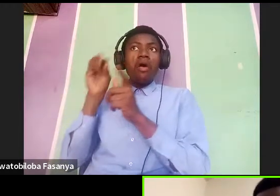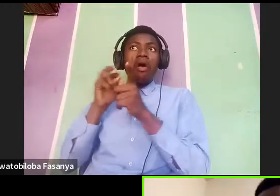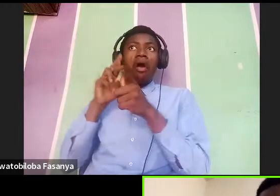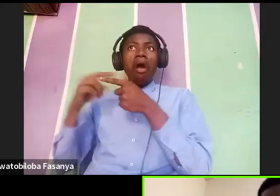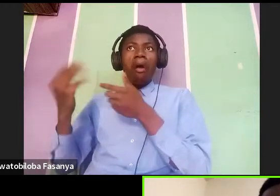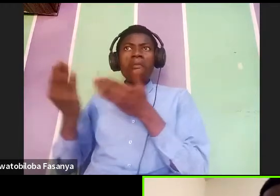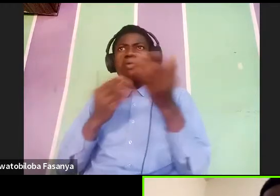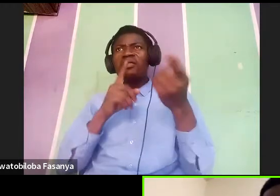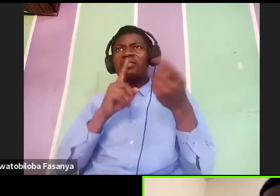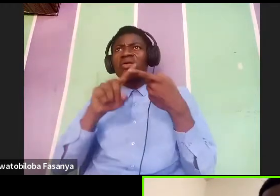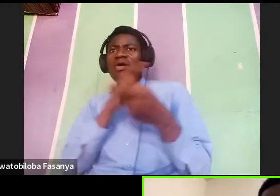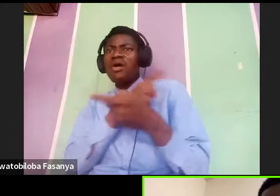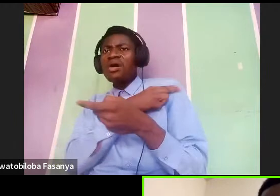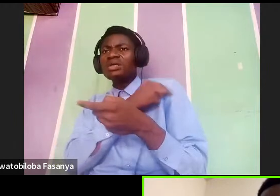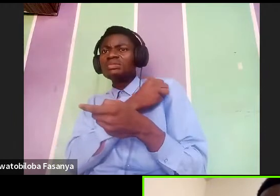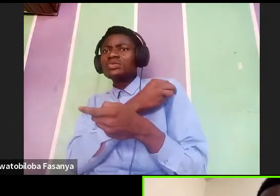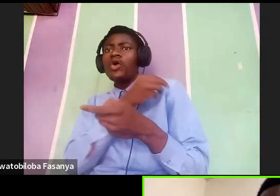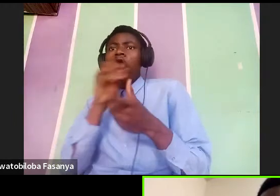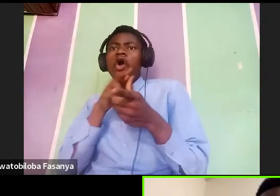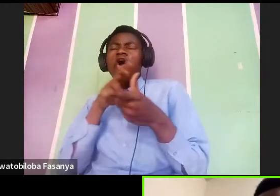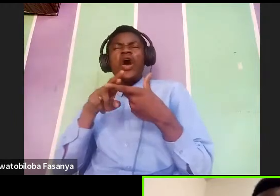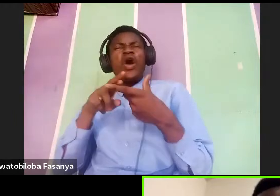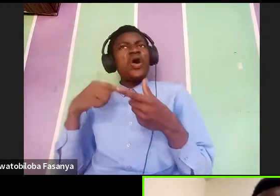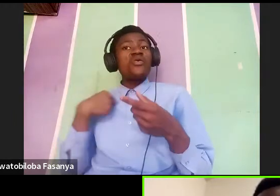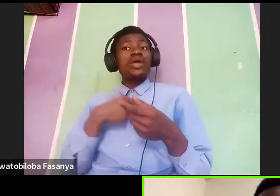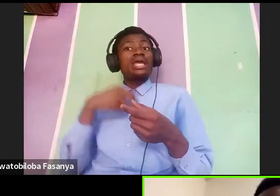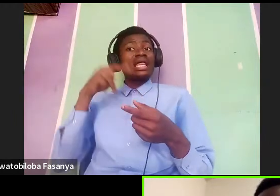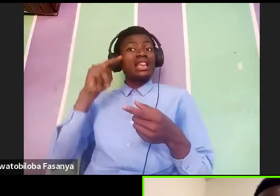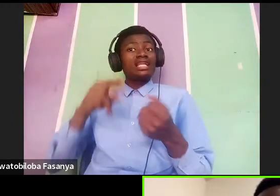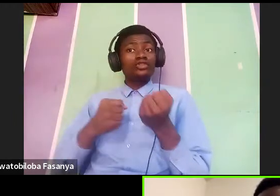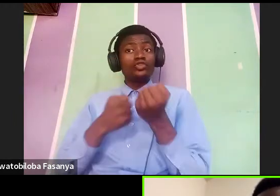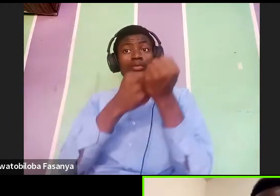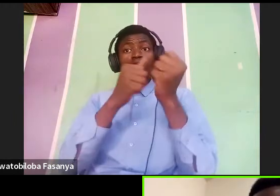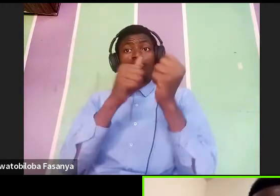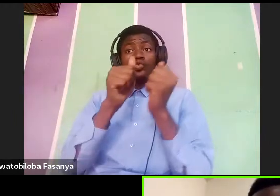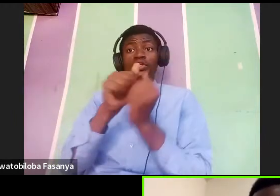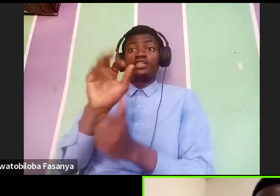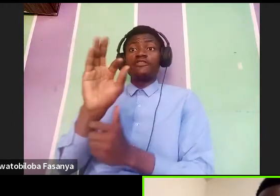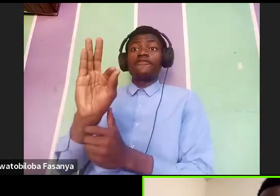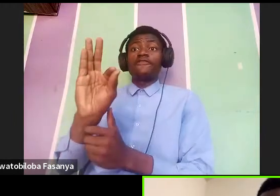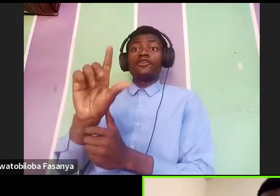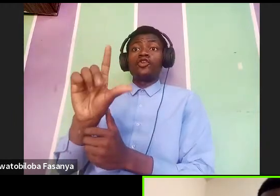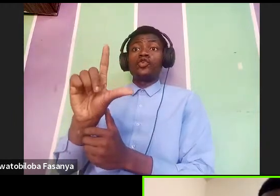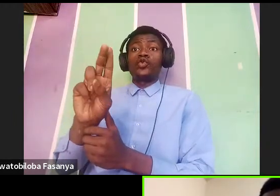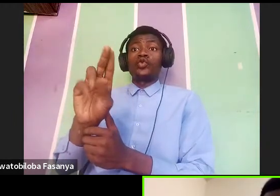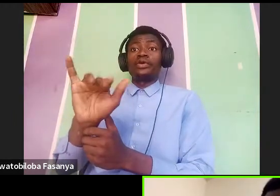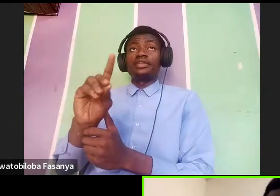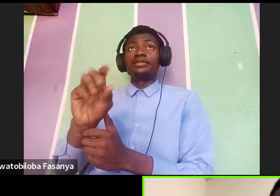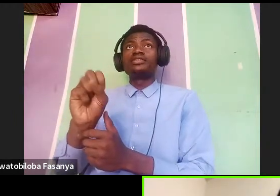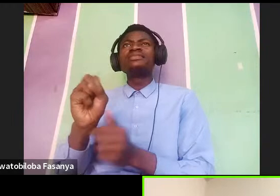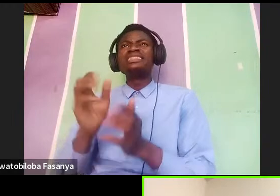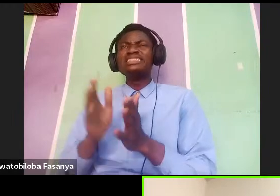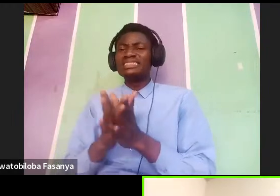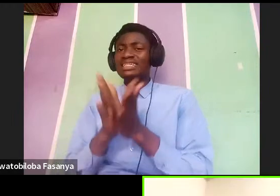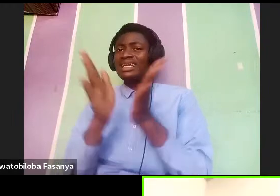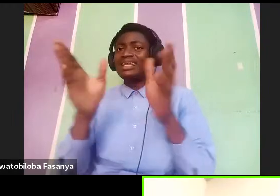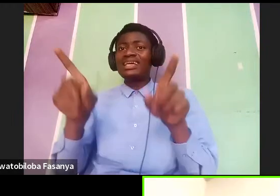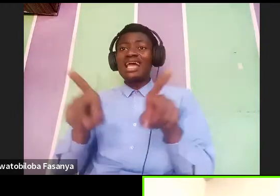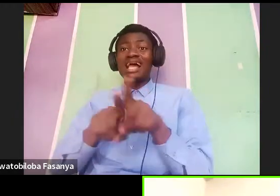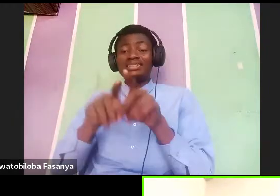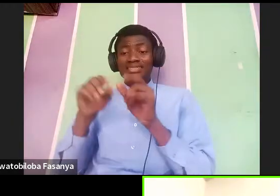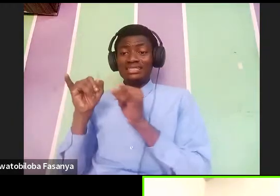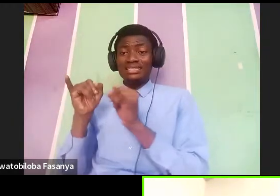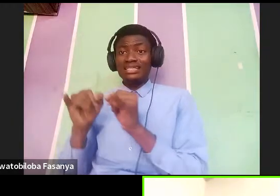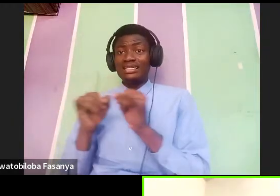fluids? So generally, in terms of, you know, as an individual at home or a parent of a